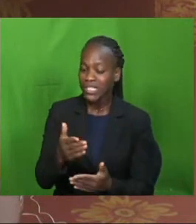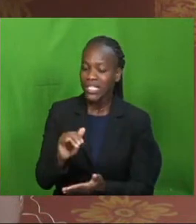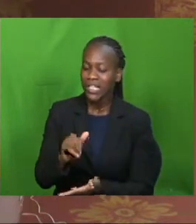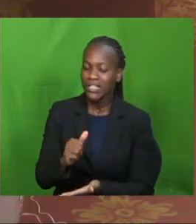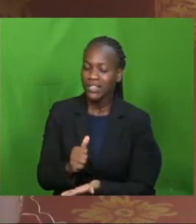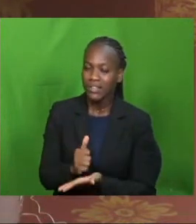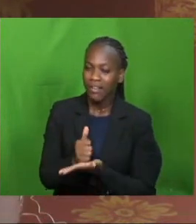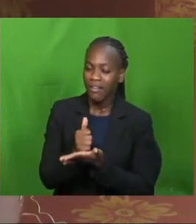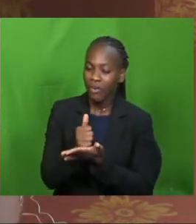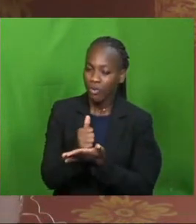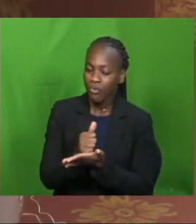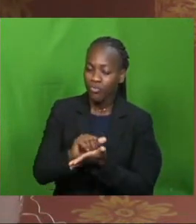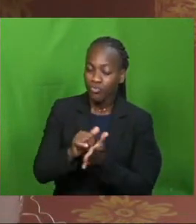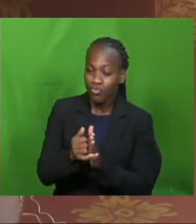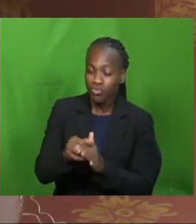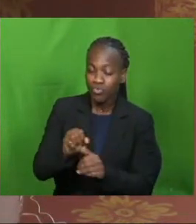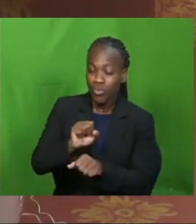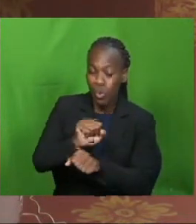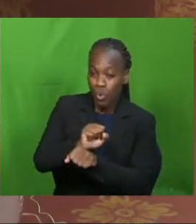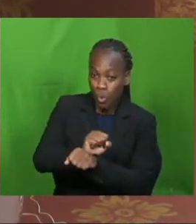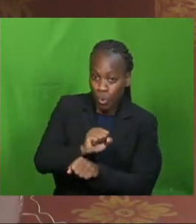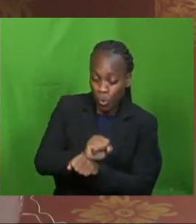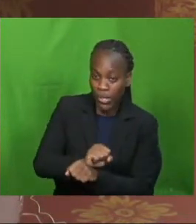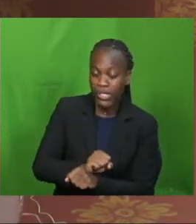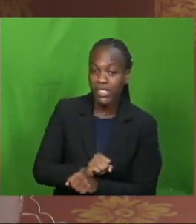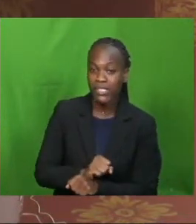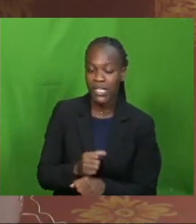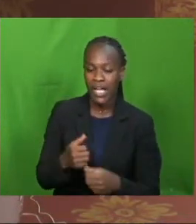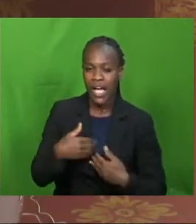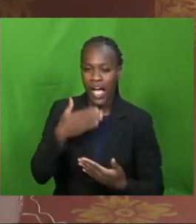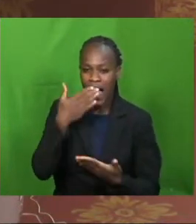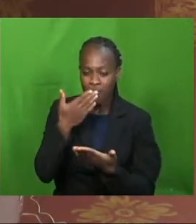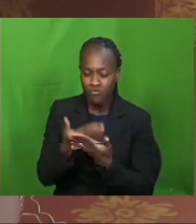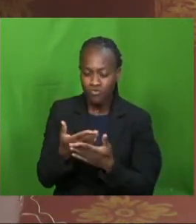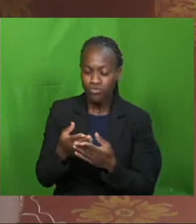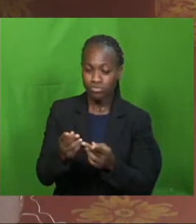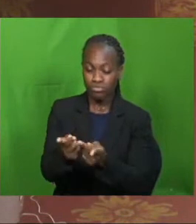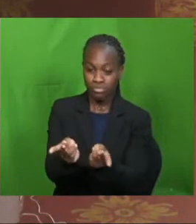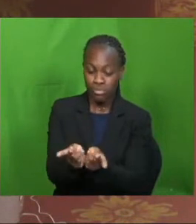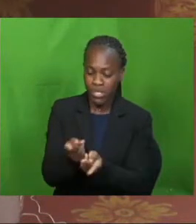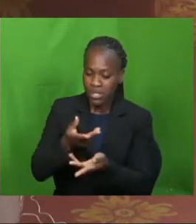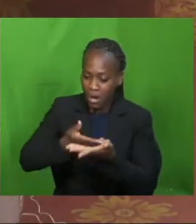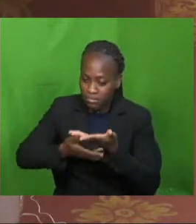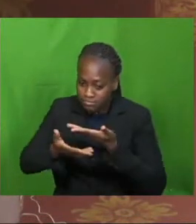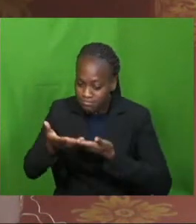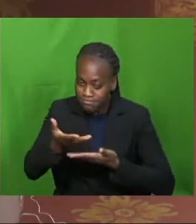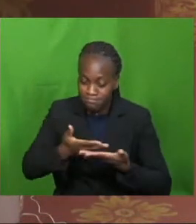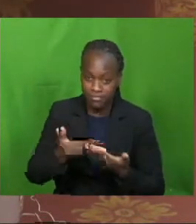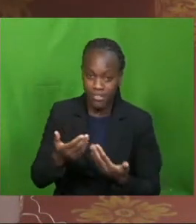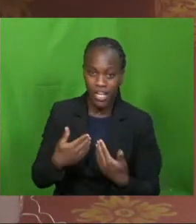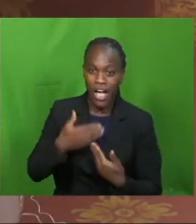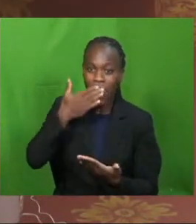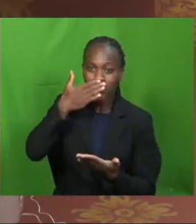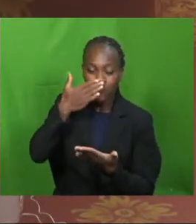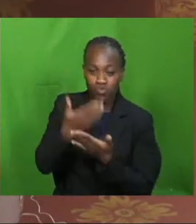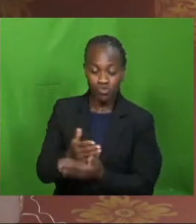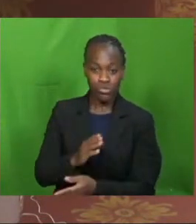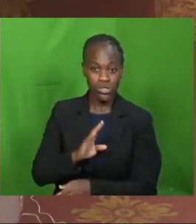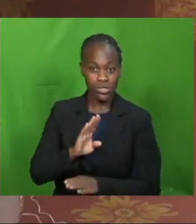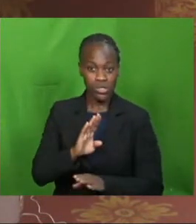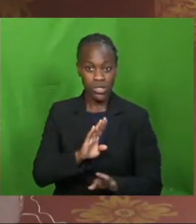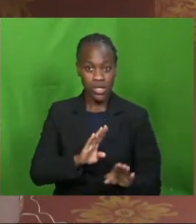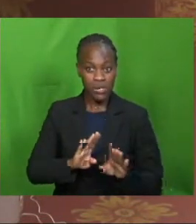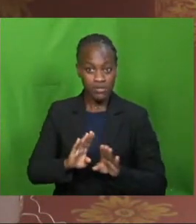practicing journalists, to provide a regular platform to support media introspection, to encourage ethical journalism, and to support